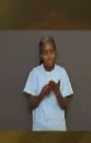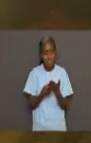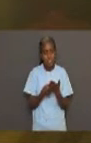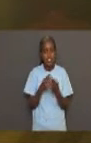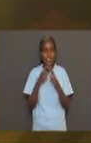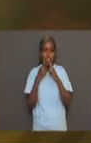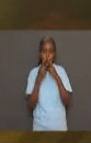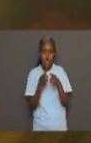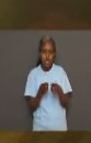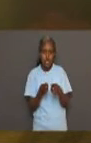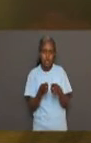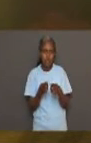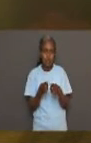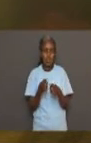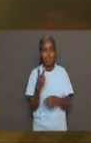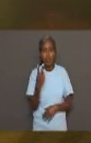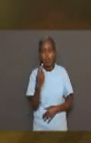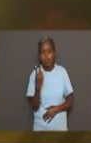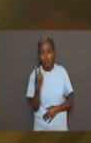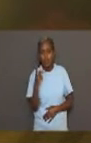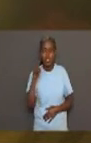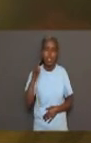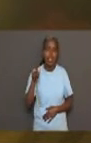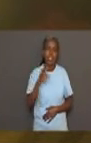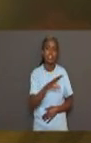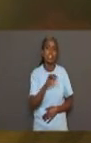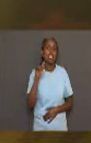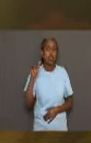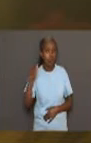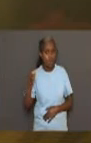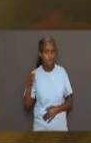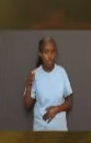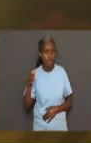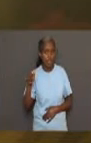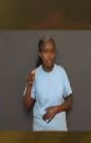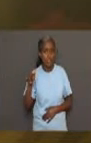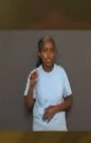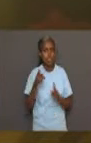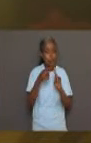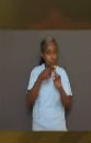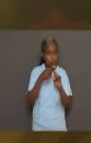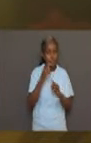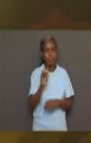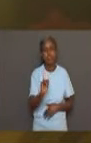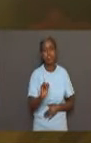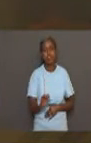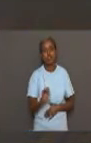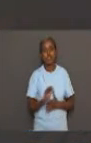solution where both x and y are positive